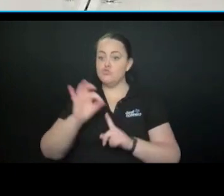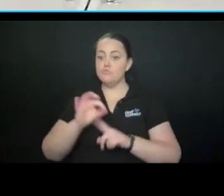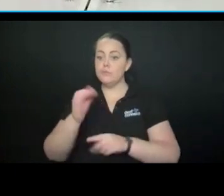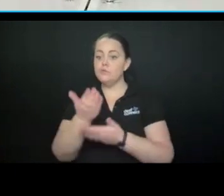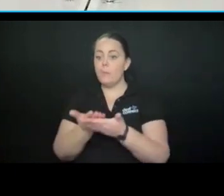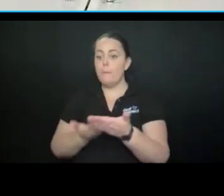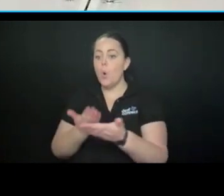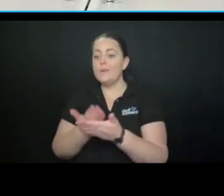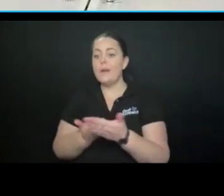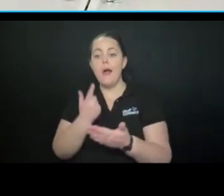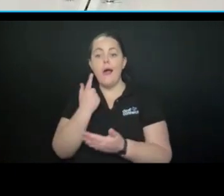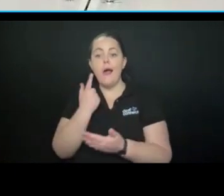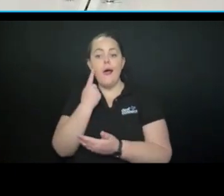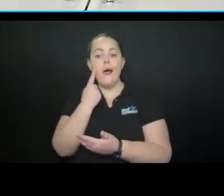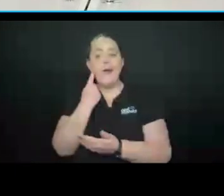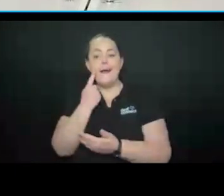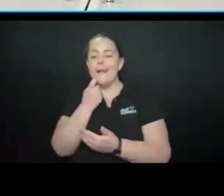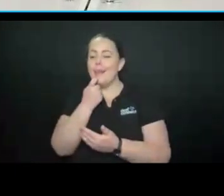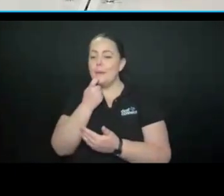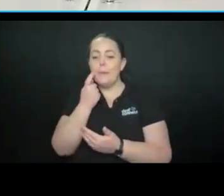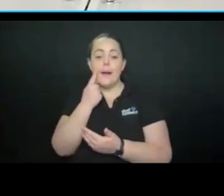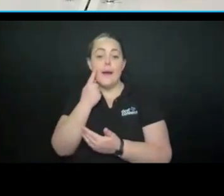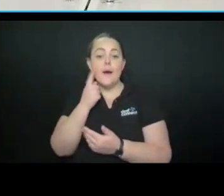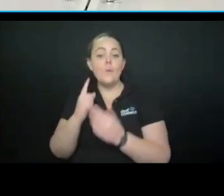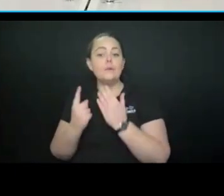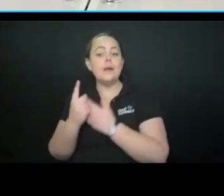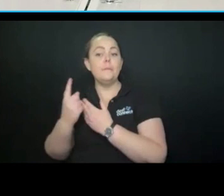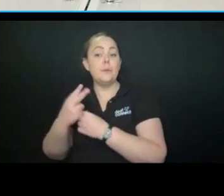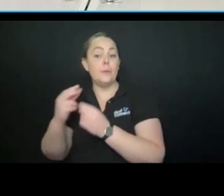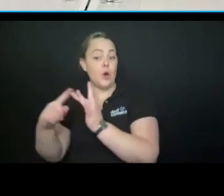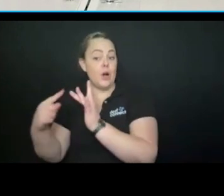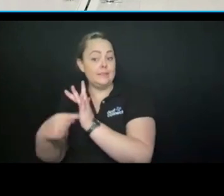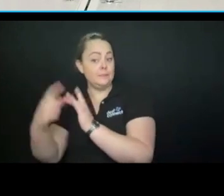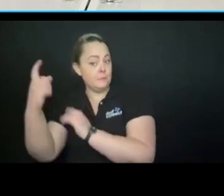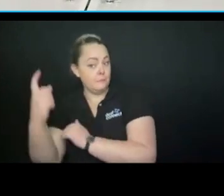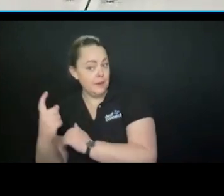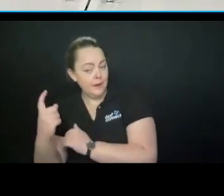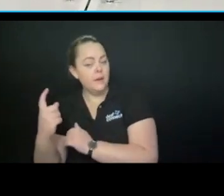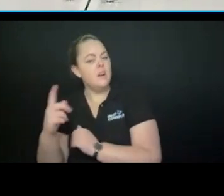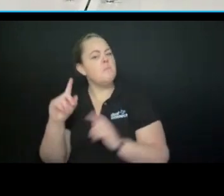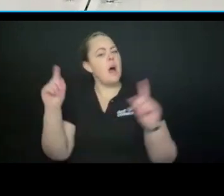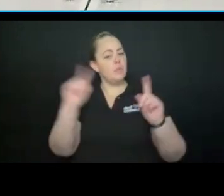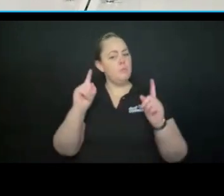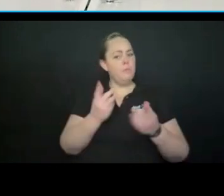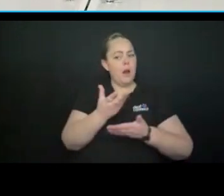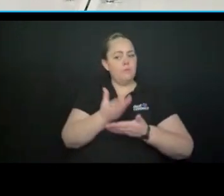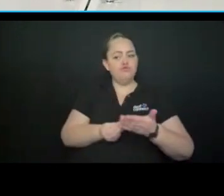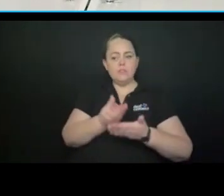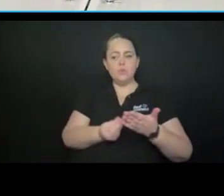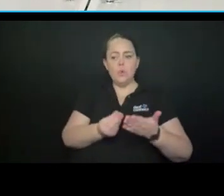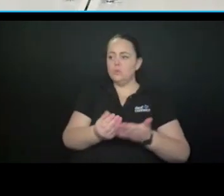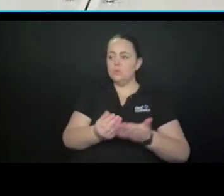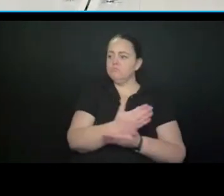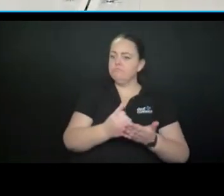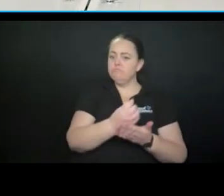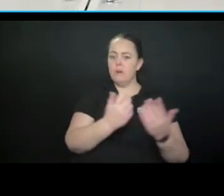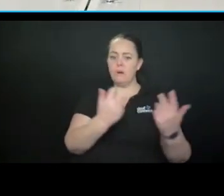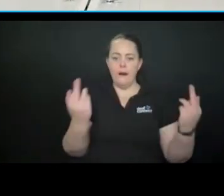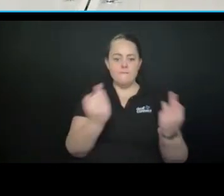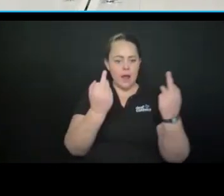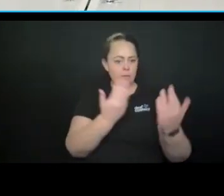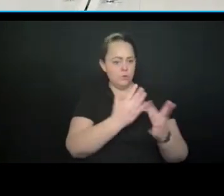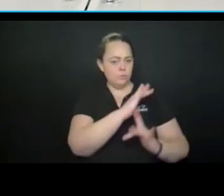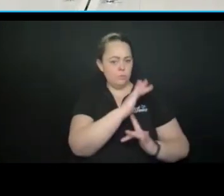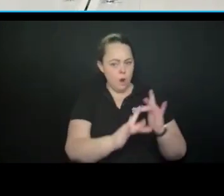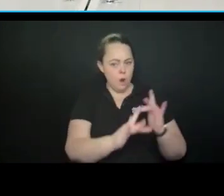the IT and all of the resources that are available to you at the moment on the Department of Health and Aged Care website using the QR code on your screen. In